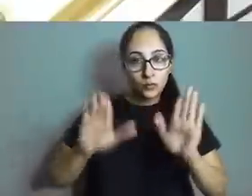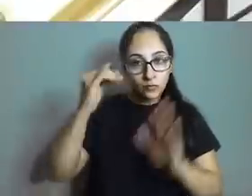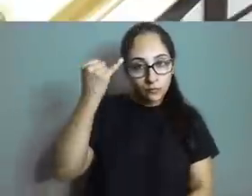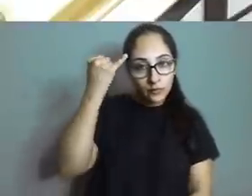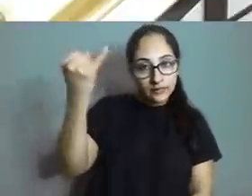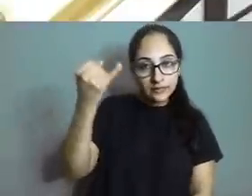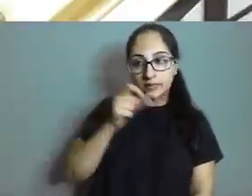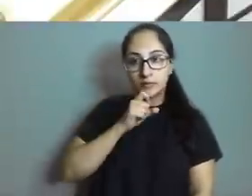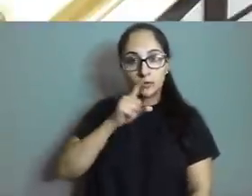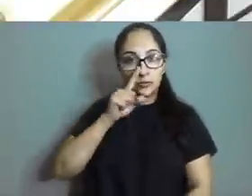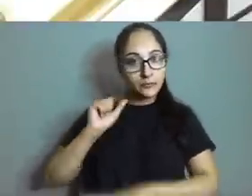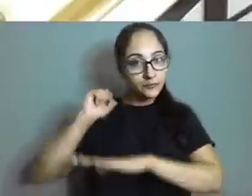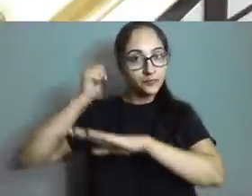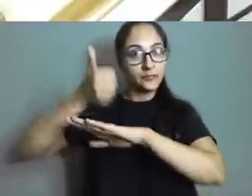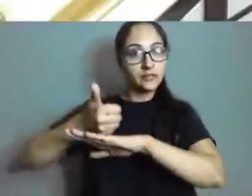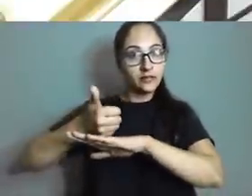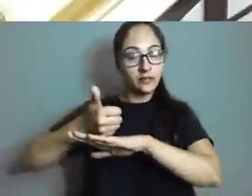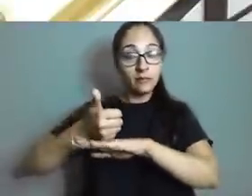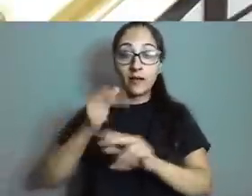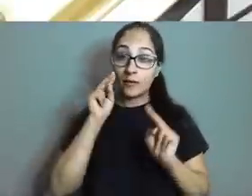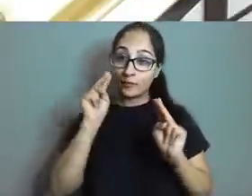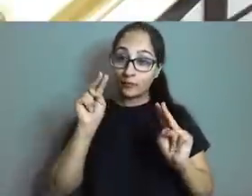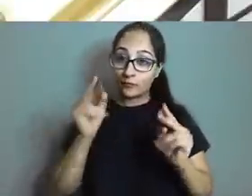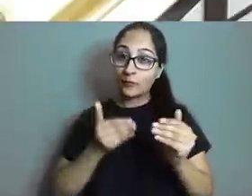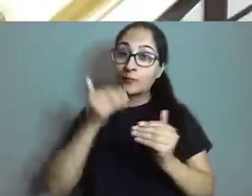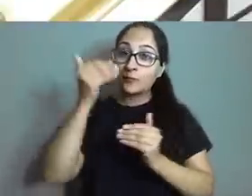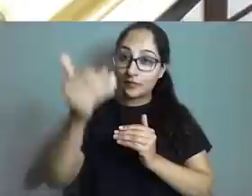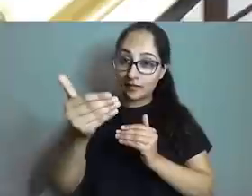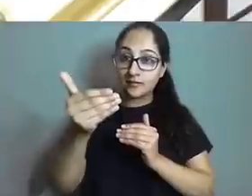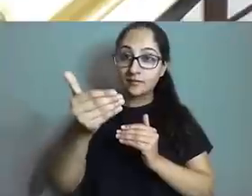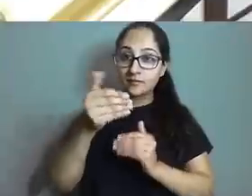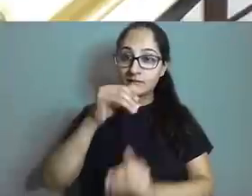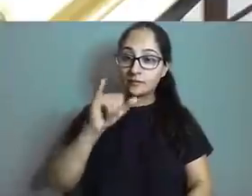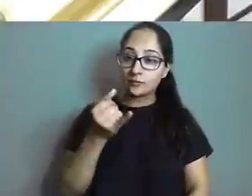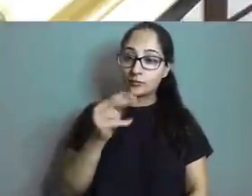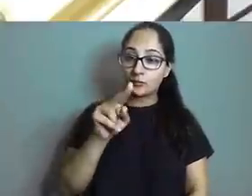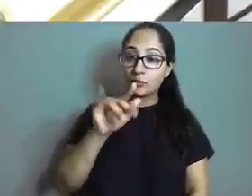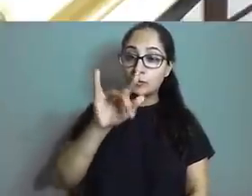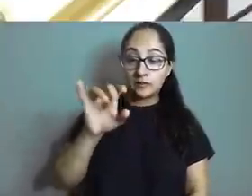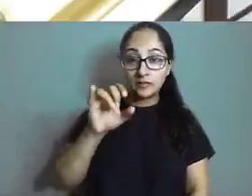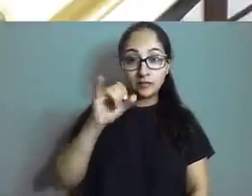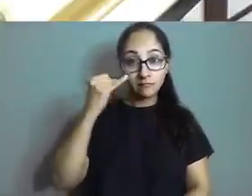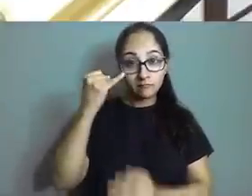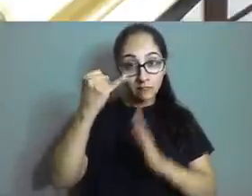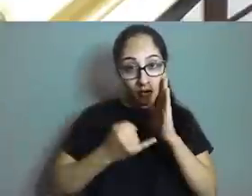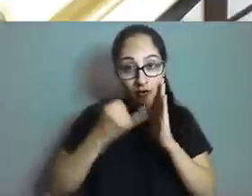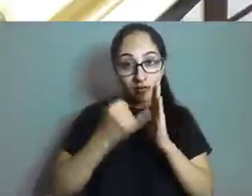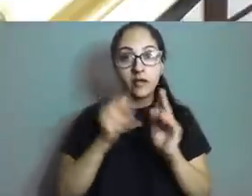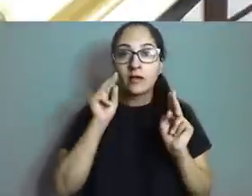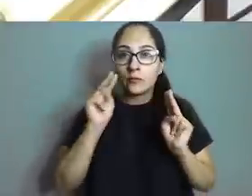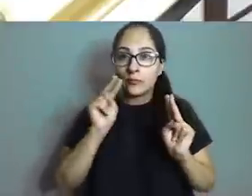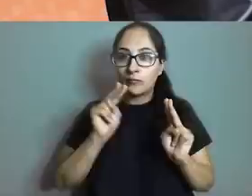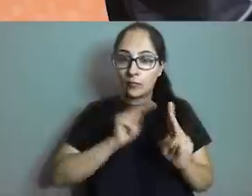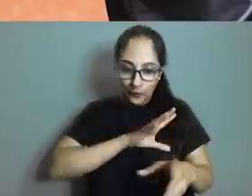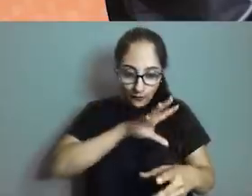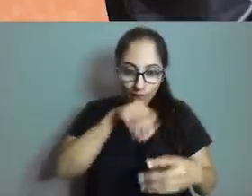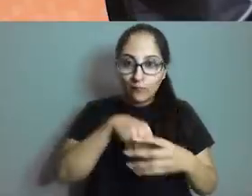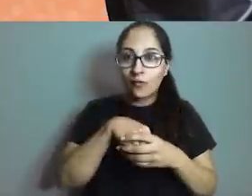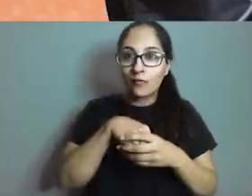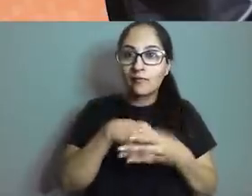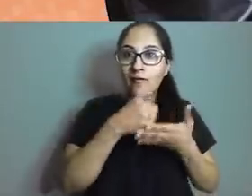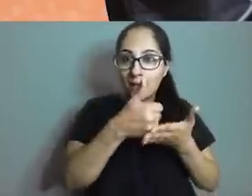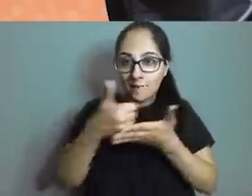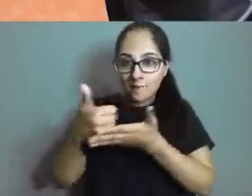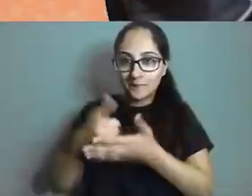jubilee arts was a a very important initiative that that uh the imam has undertaken and